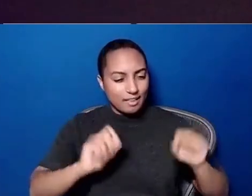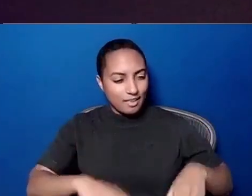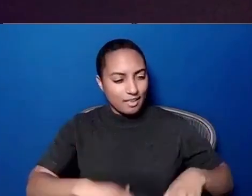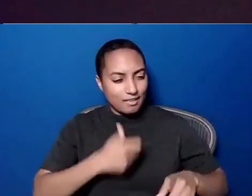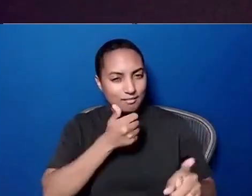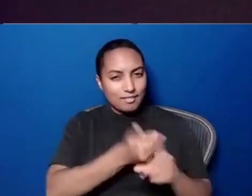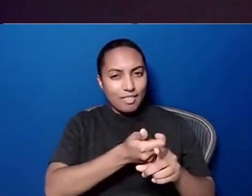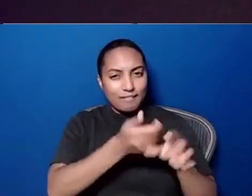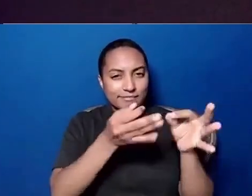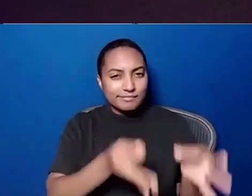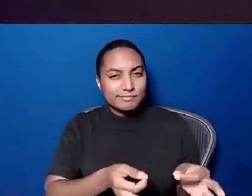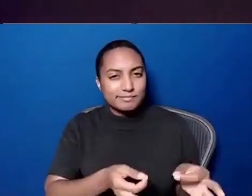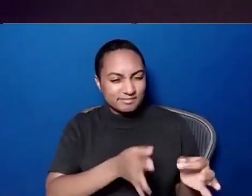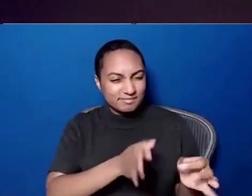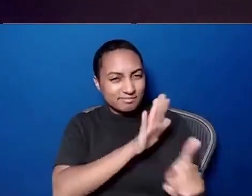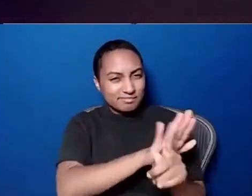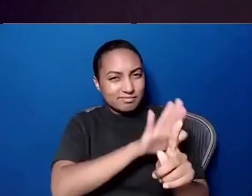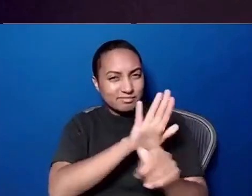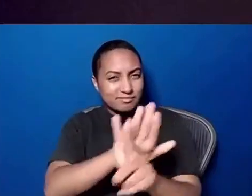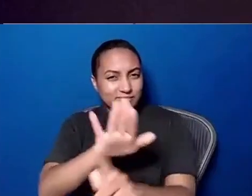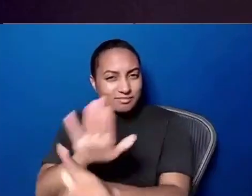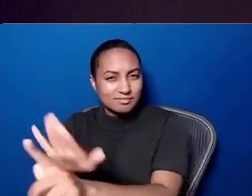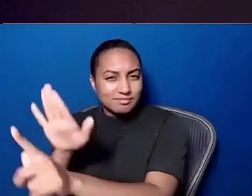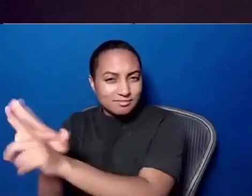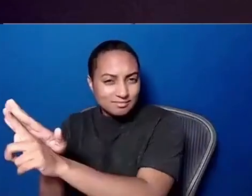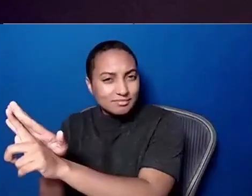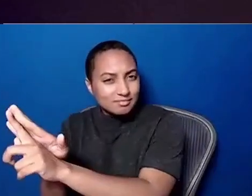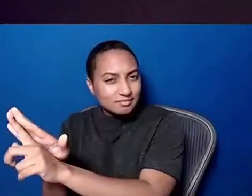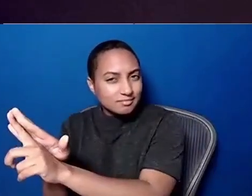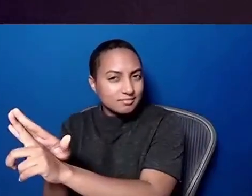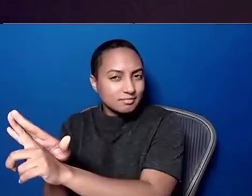over your everything.